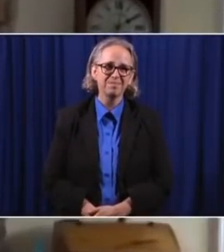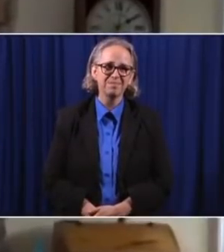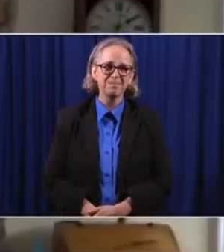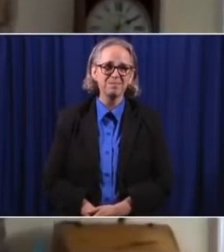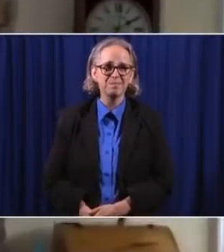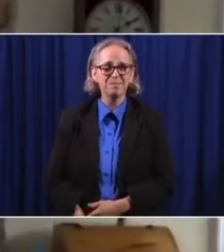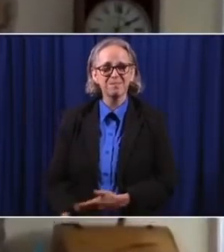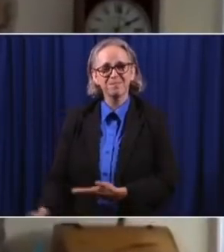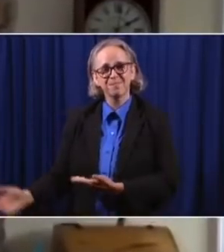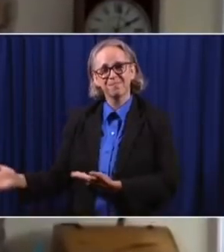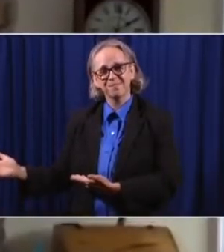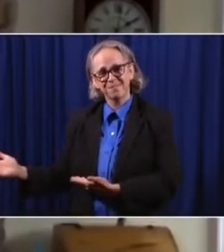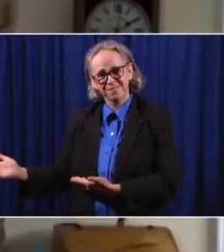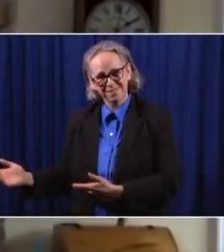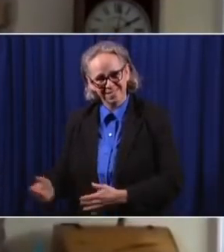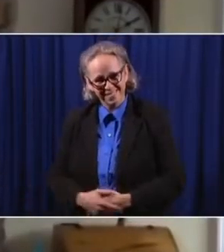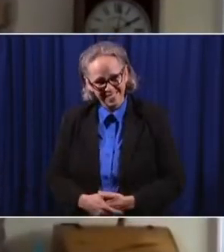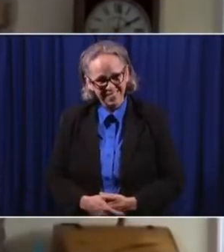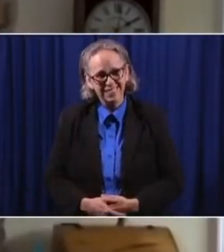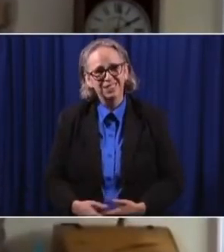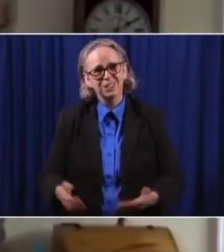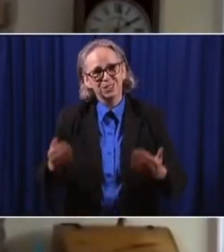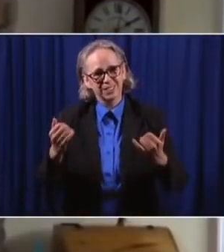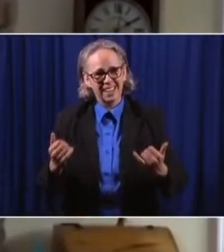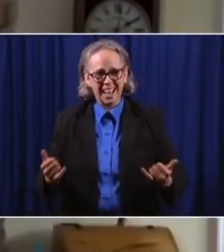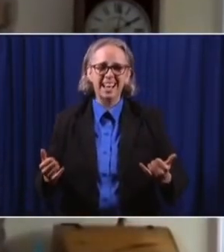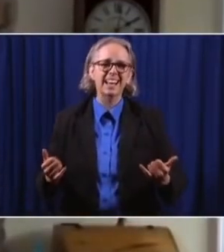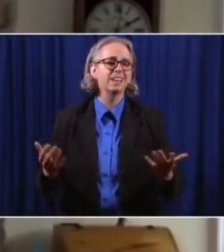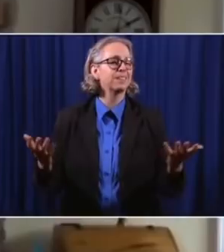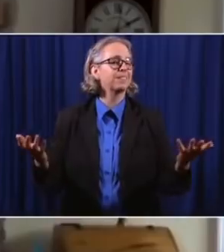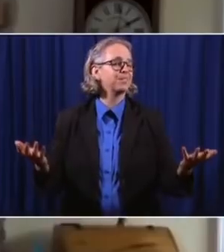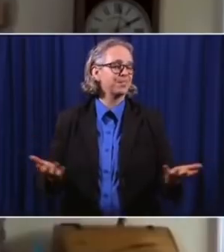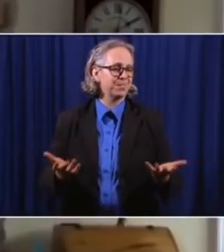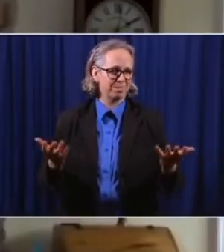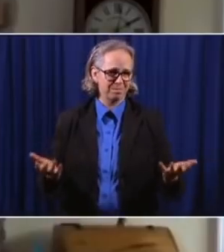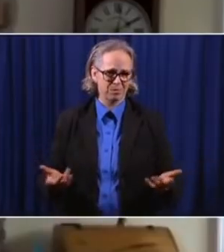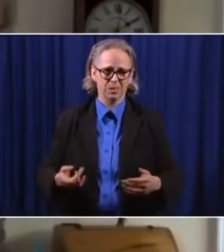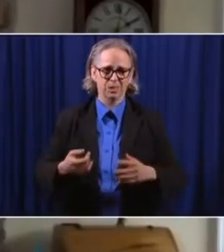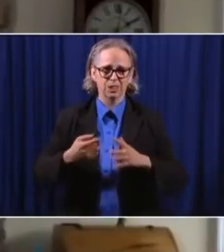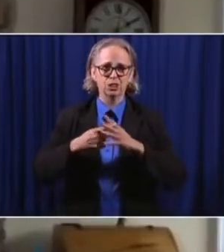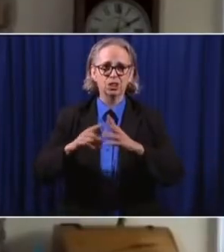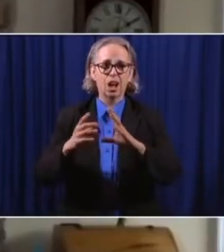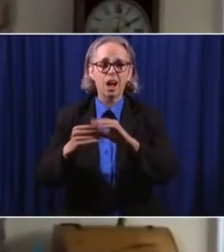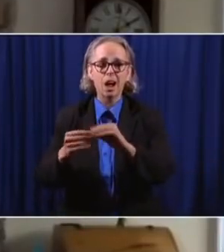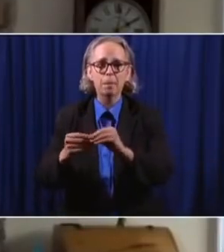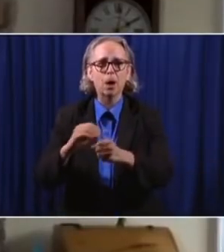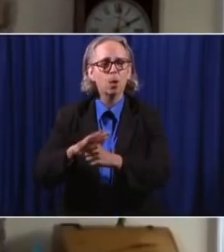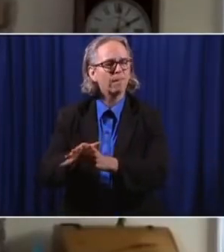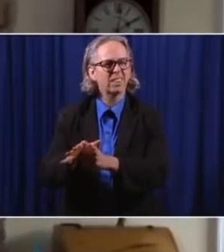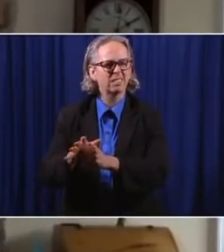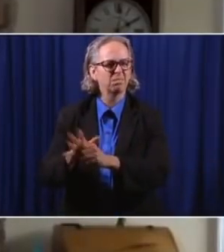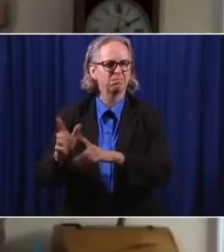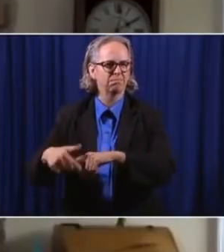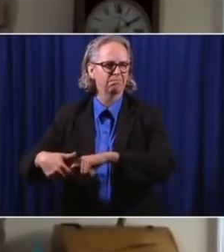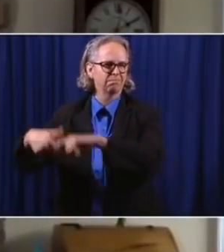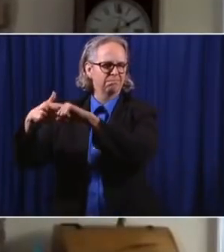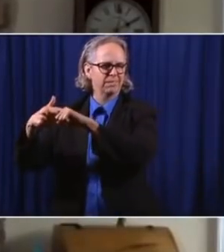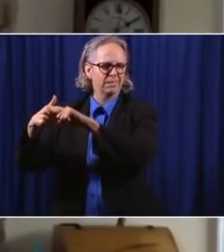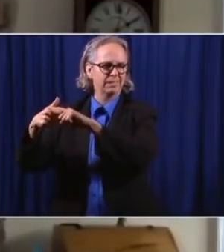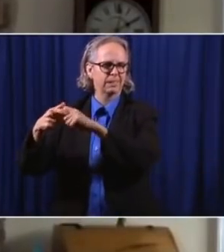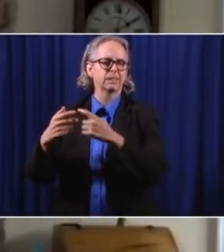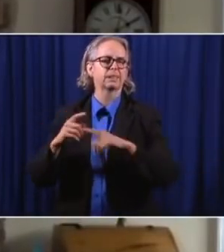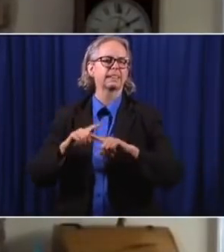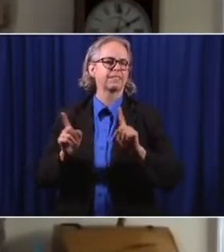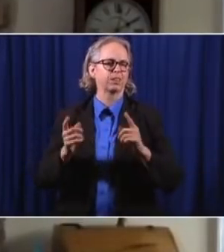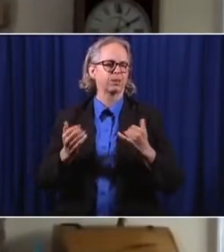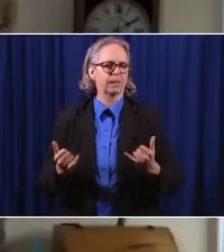So I want to talk today, not starting off by talking about COVID-19, as we usually do, but about the